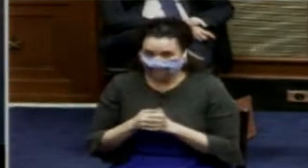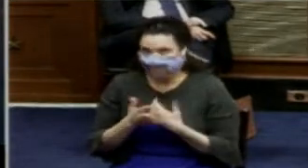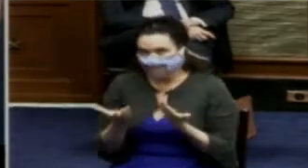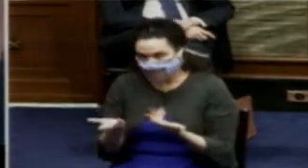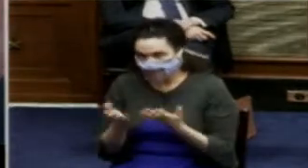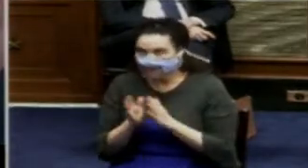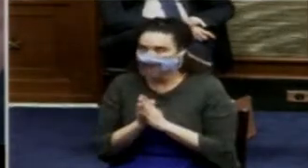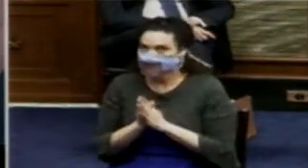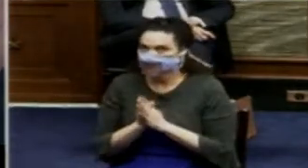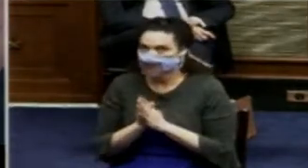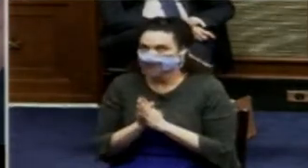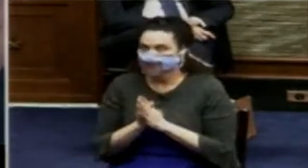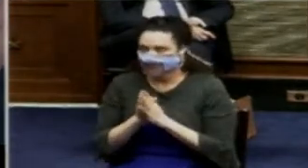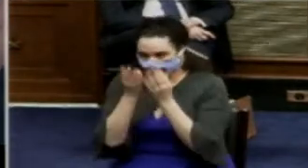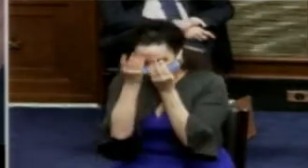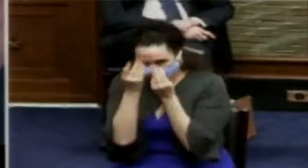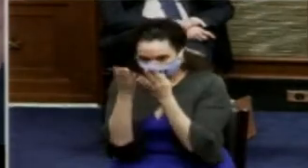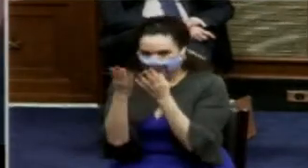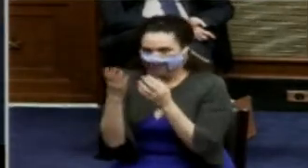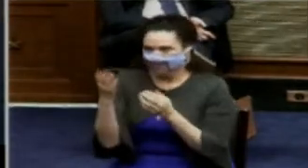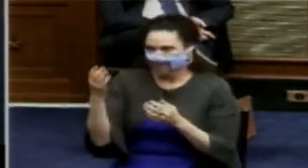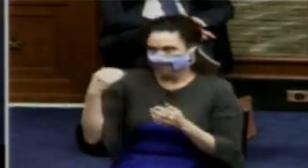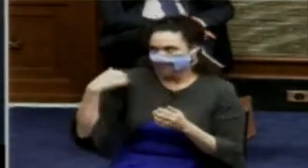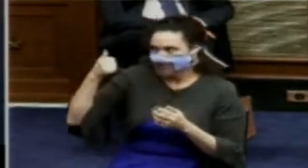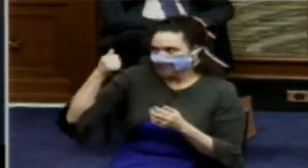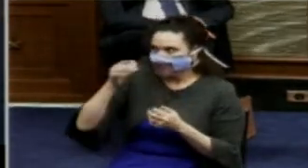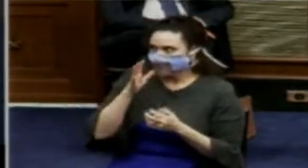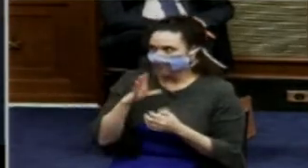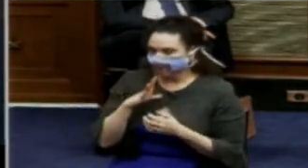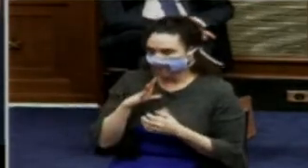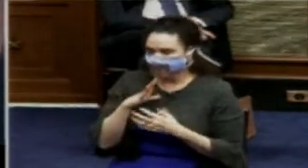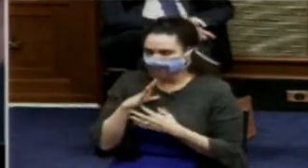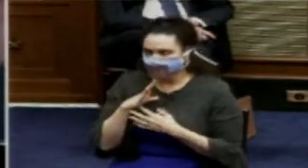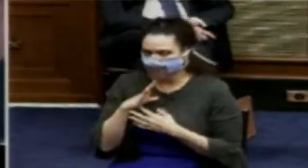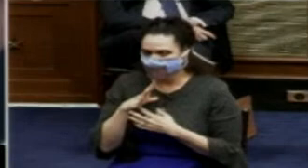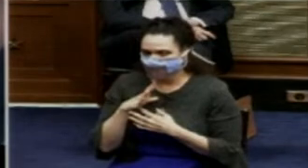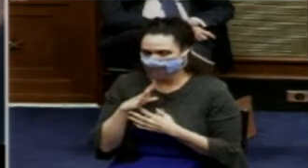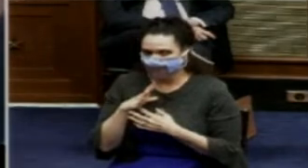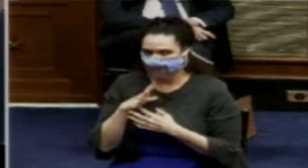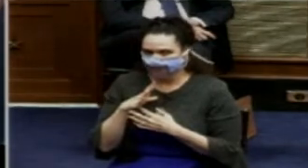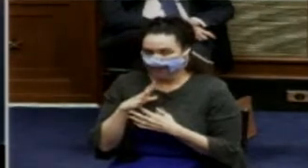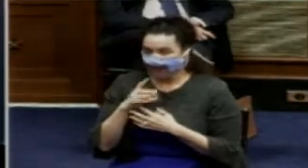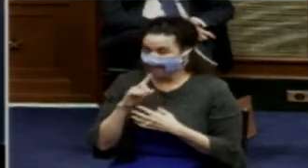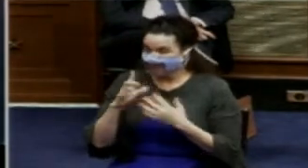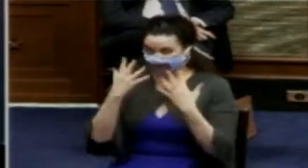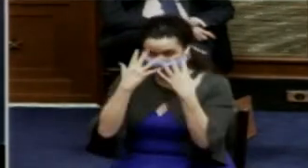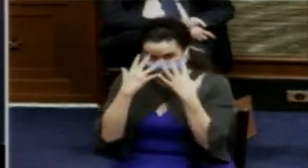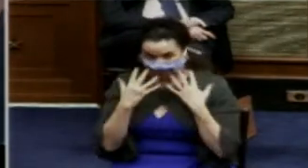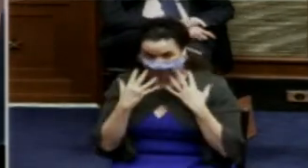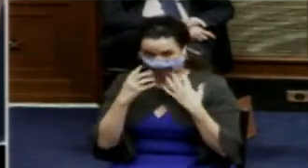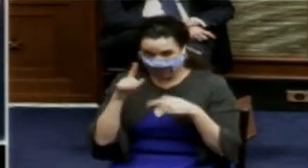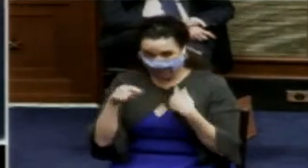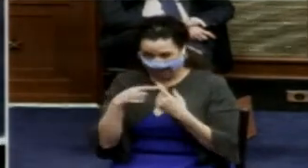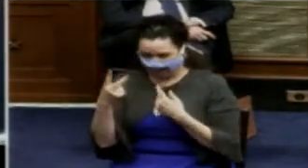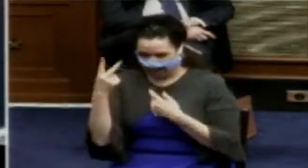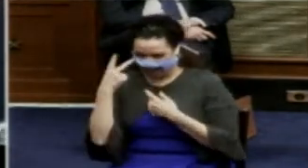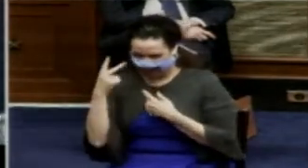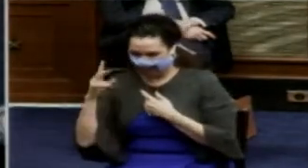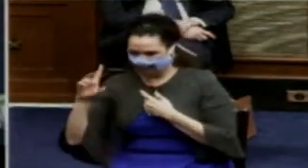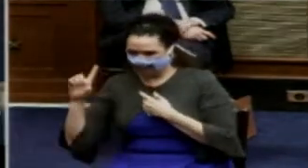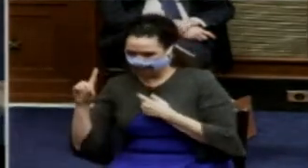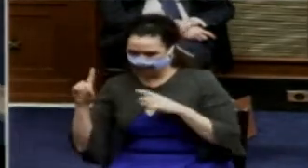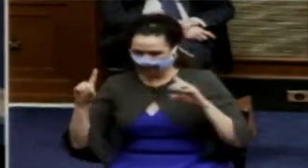Let me just say, Madam Chairwoman, I grieve at what's happened to the party of Lincoln, the party